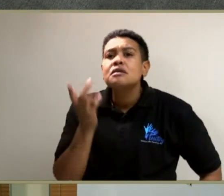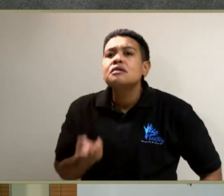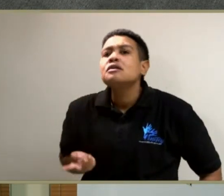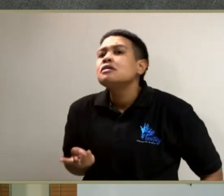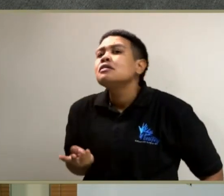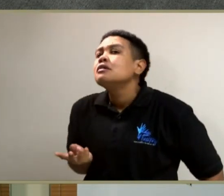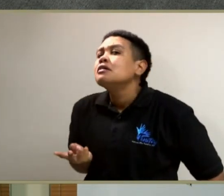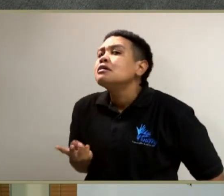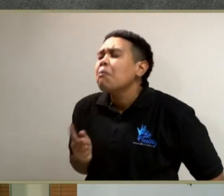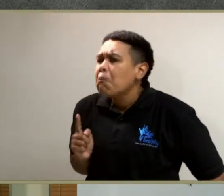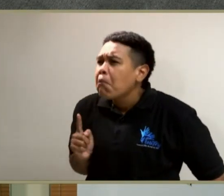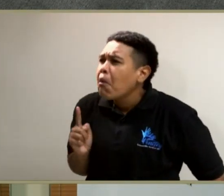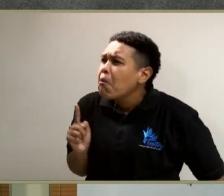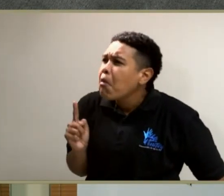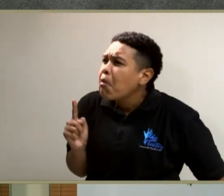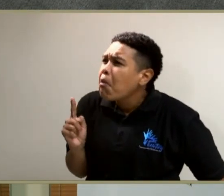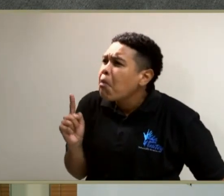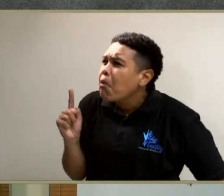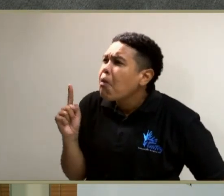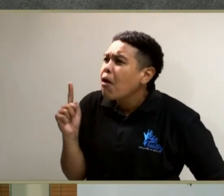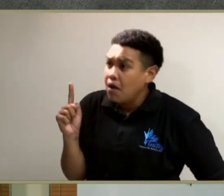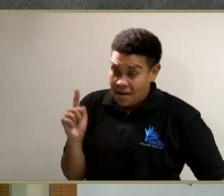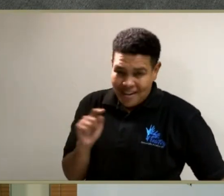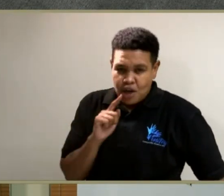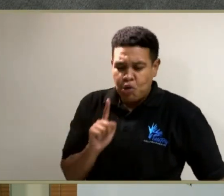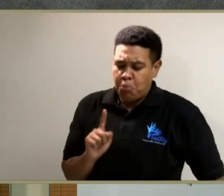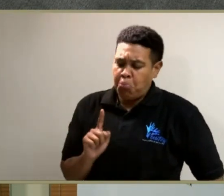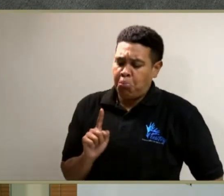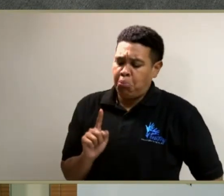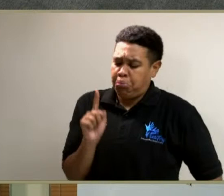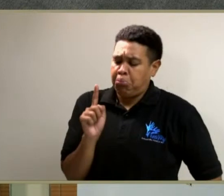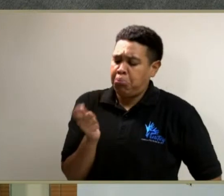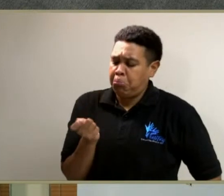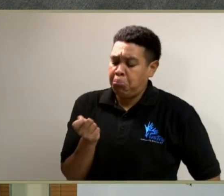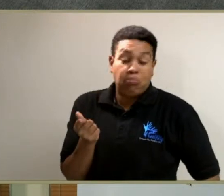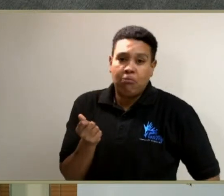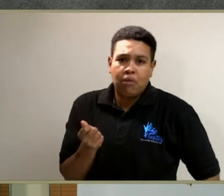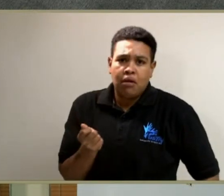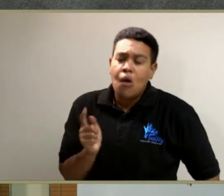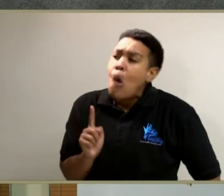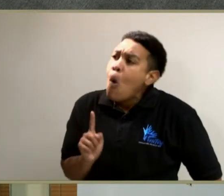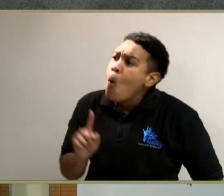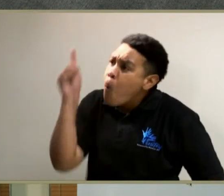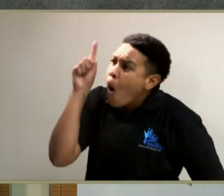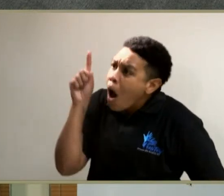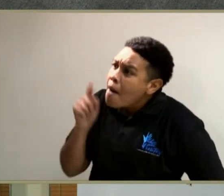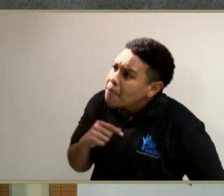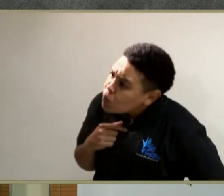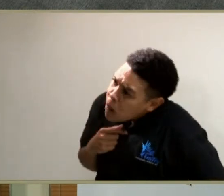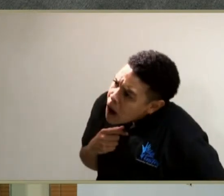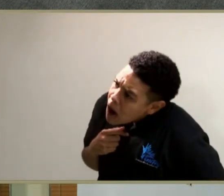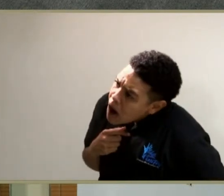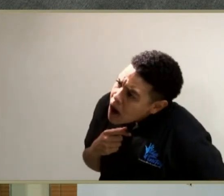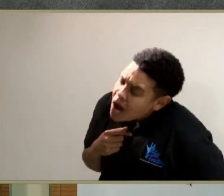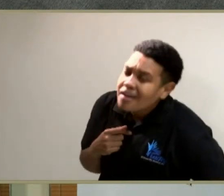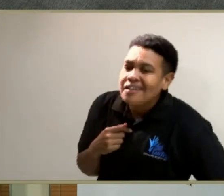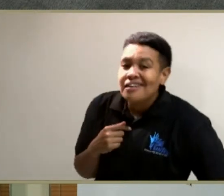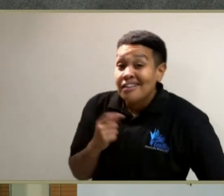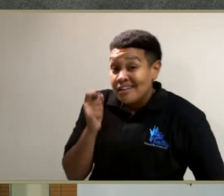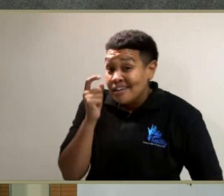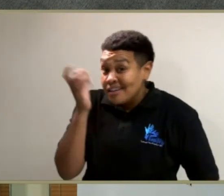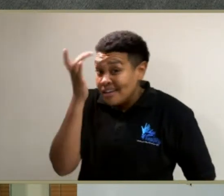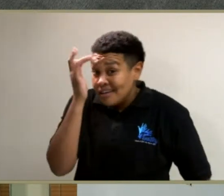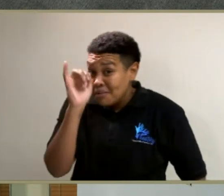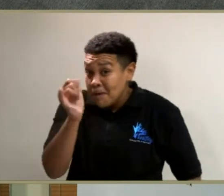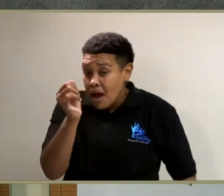increasing, and we're seeing a very sharp uptick in the number of severely ill persons. Now, the severely ill persons